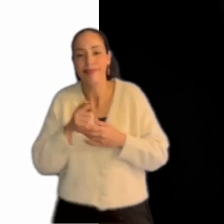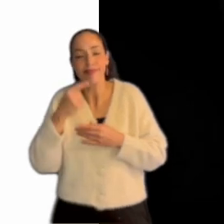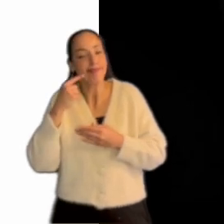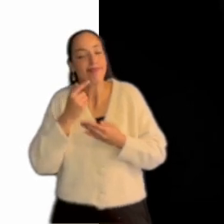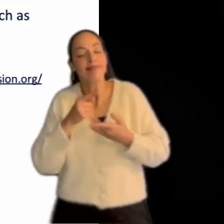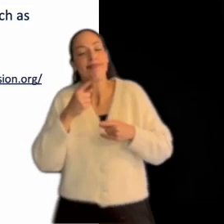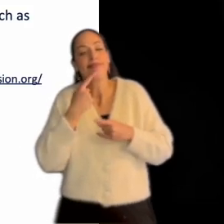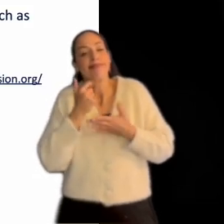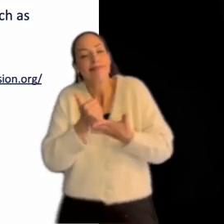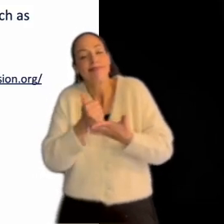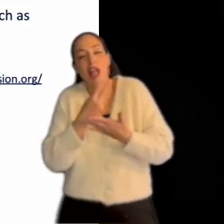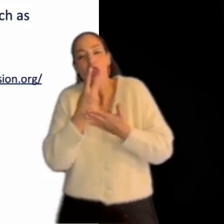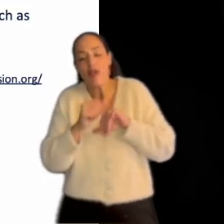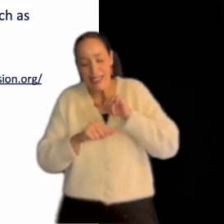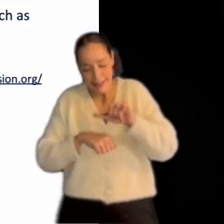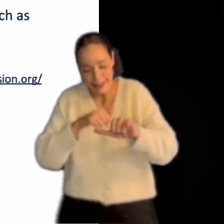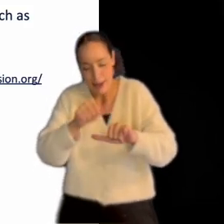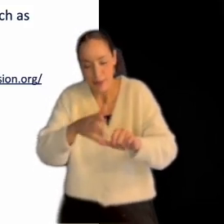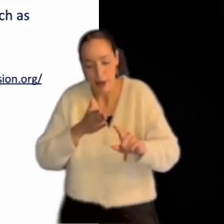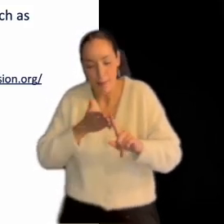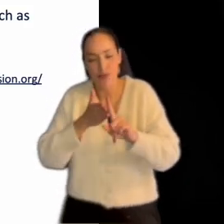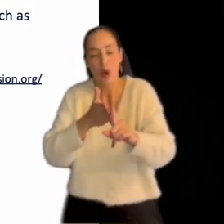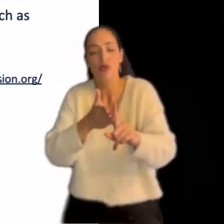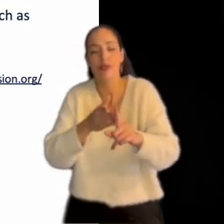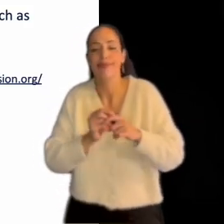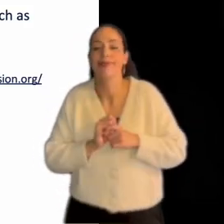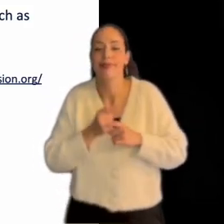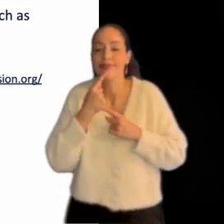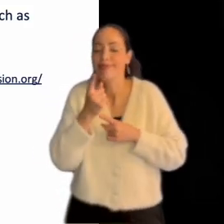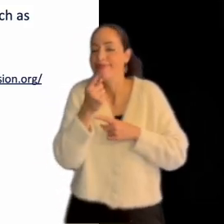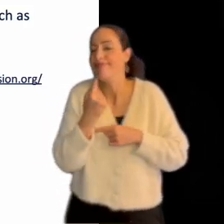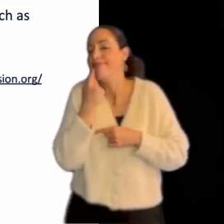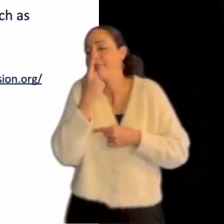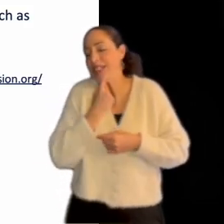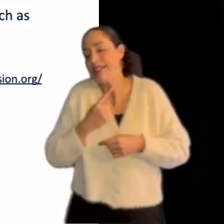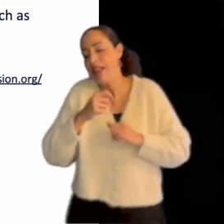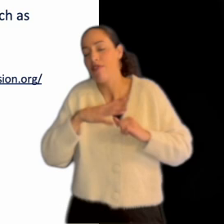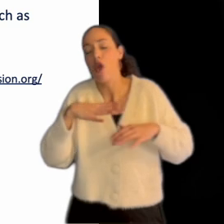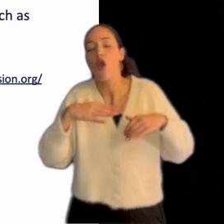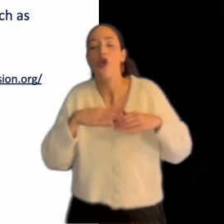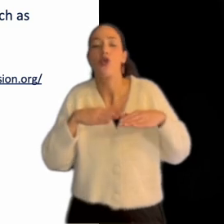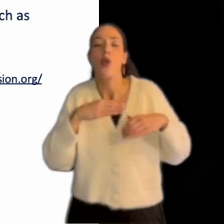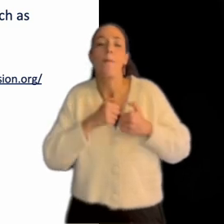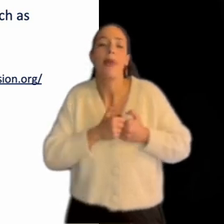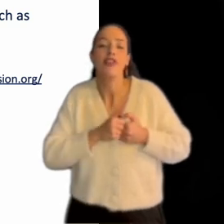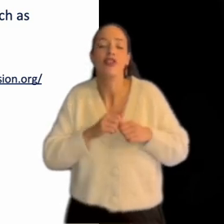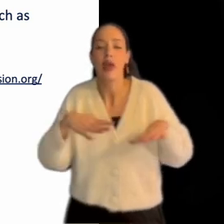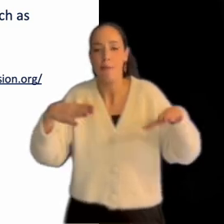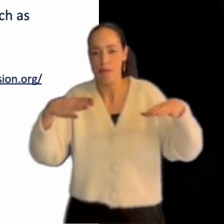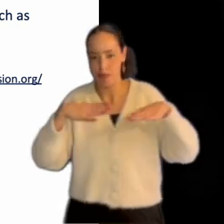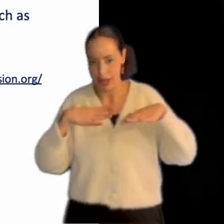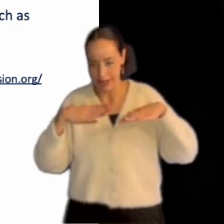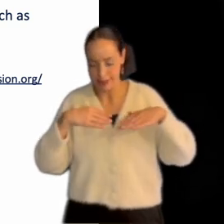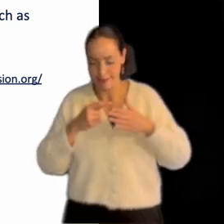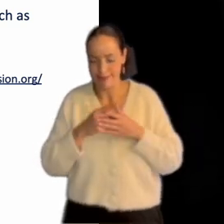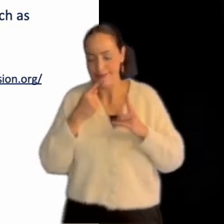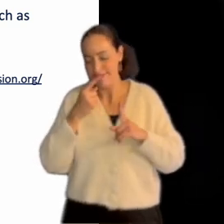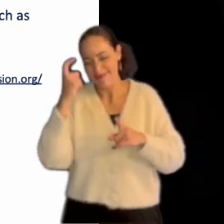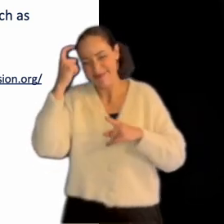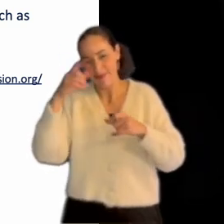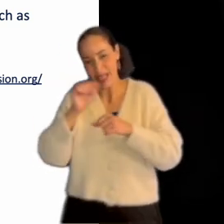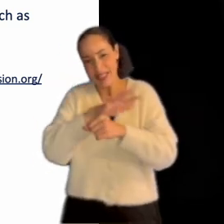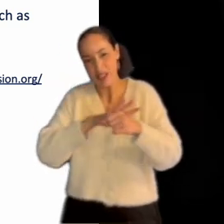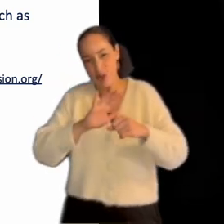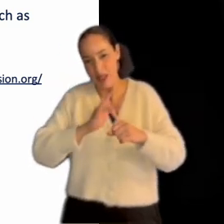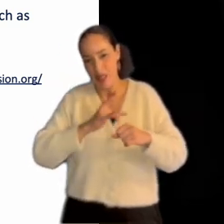break. She suggests thinking of a situation in your life that is difficult, causing you stress. Call the situation to mind